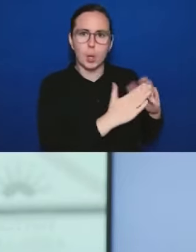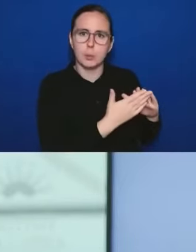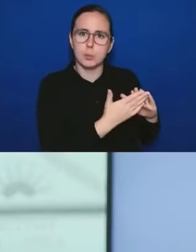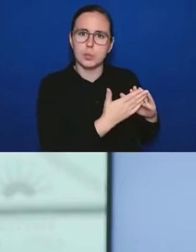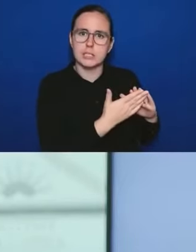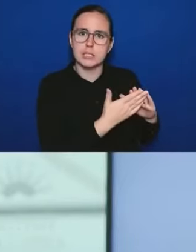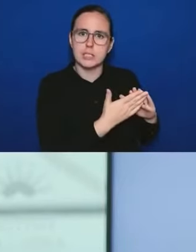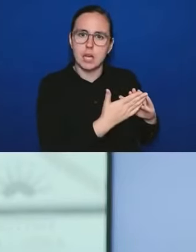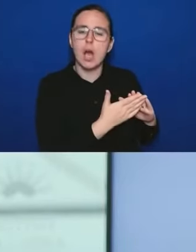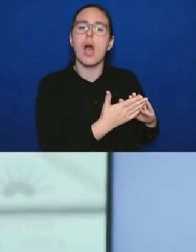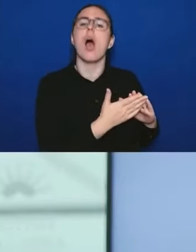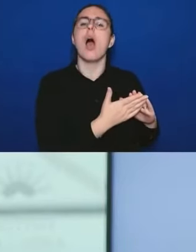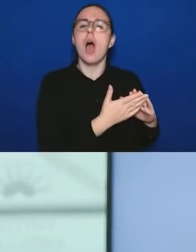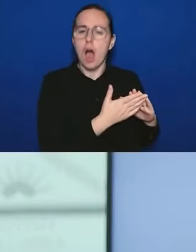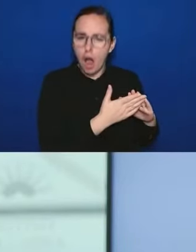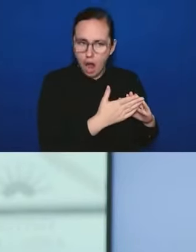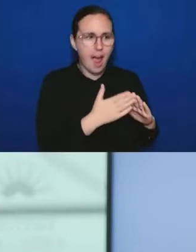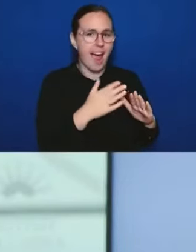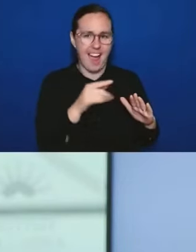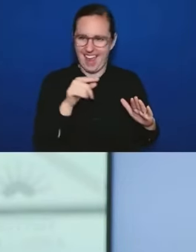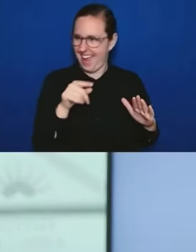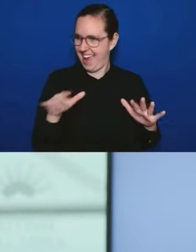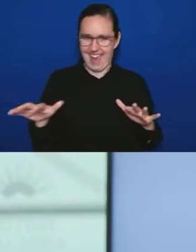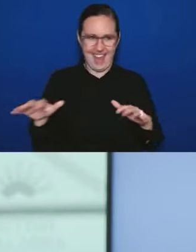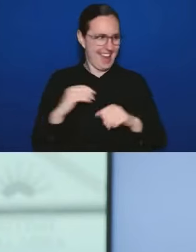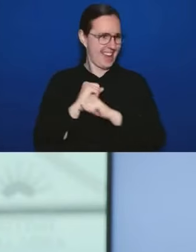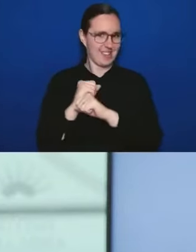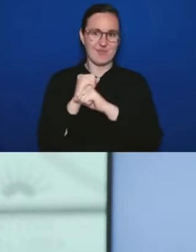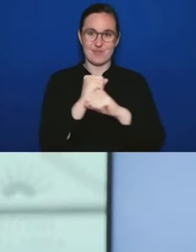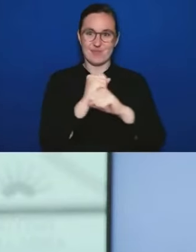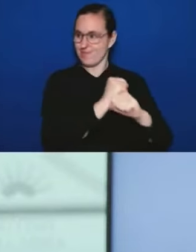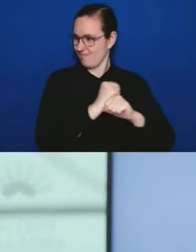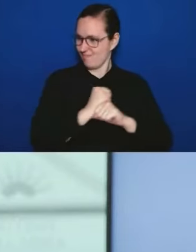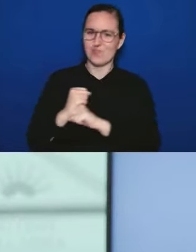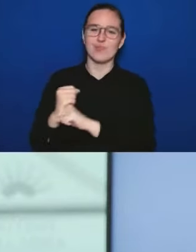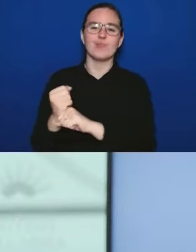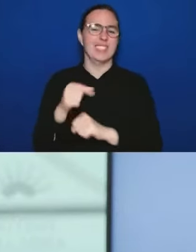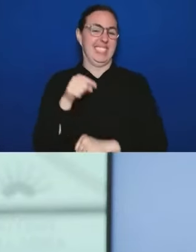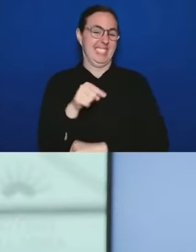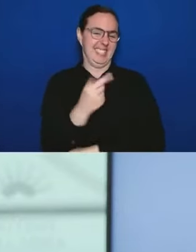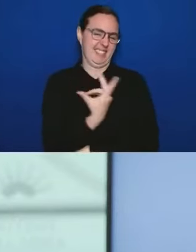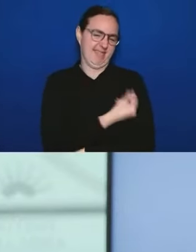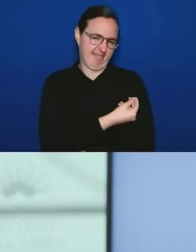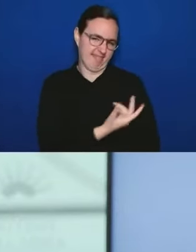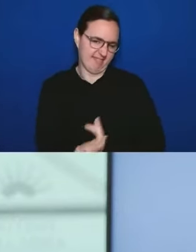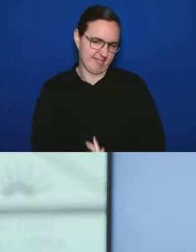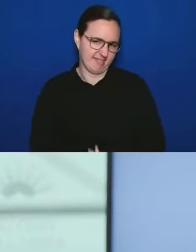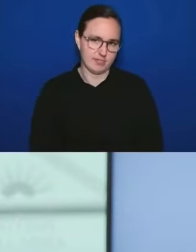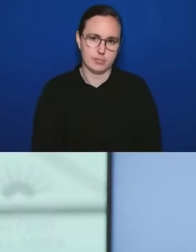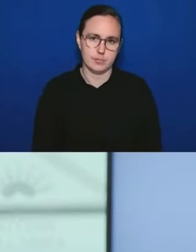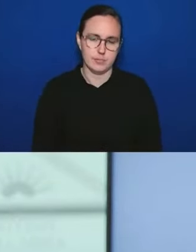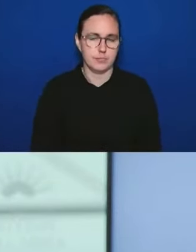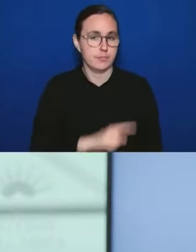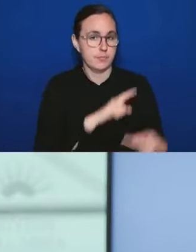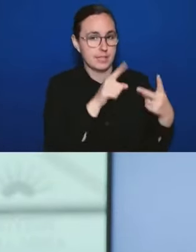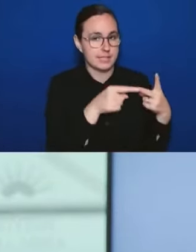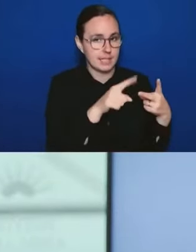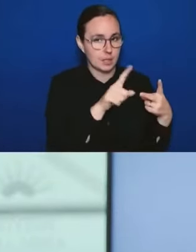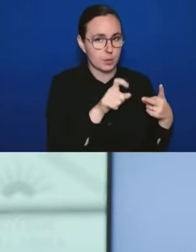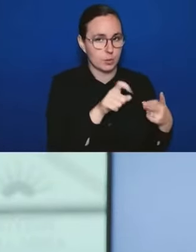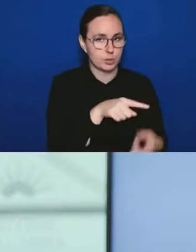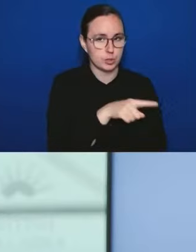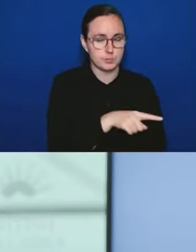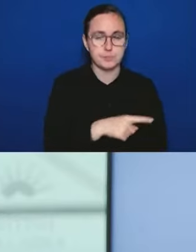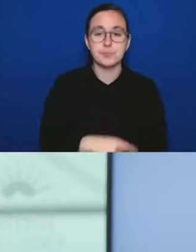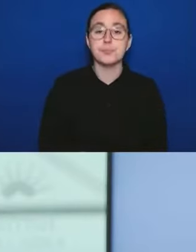around me and my community as well. Do you have a follow-up? I do, yeah, and perhaps this one's for the minister. I mean, we're at a point where we're